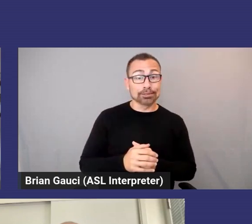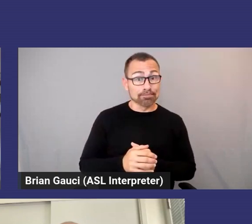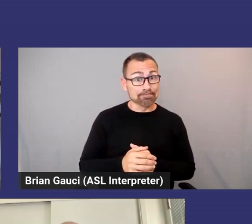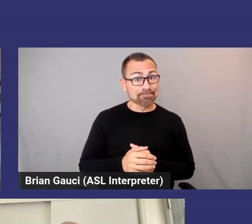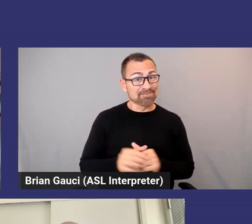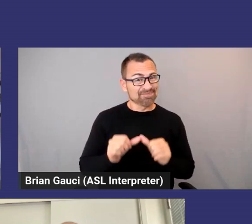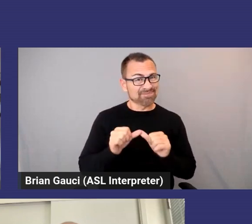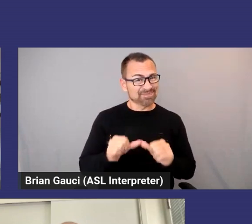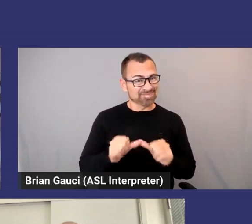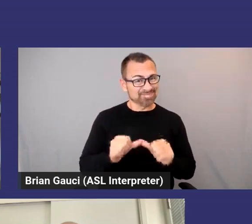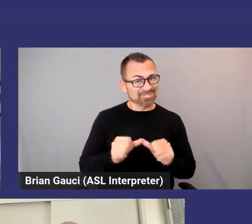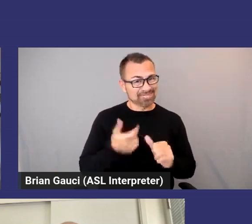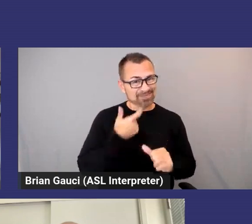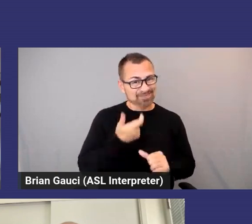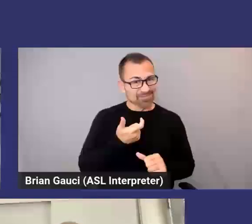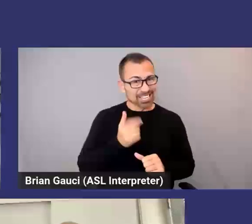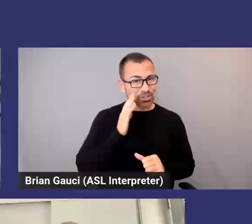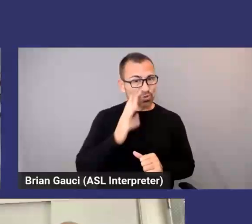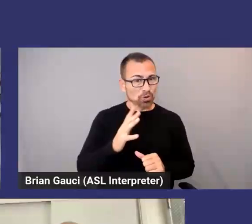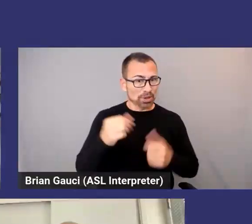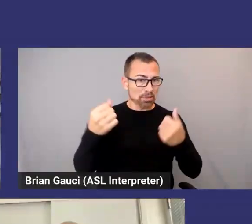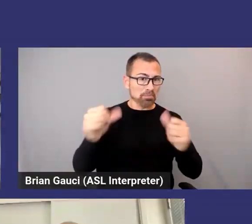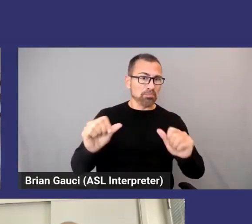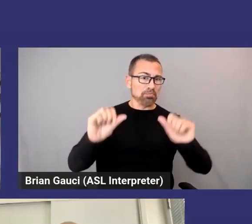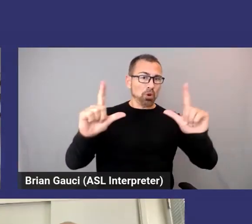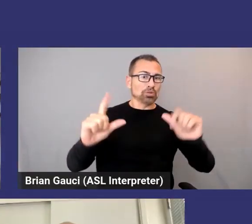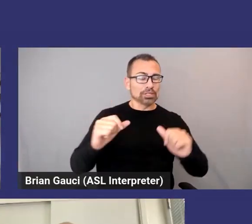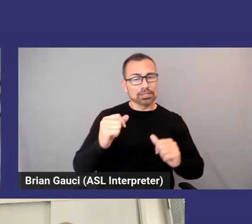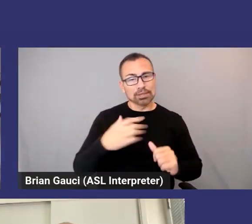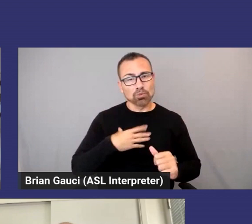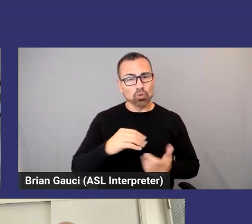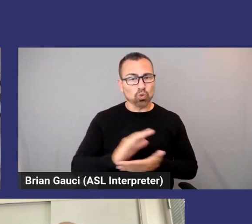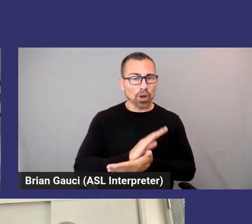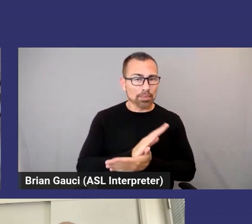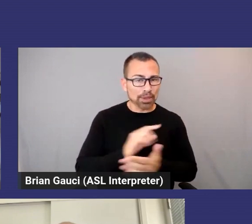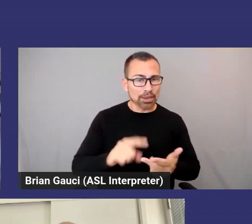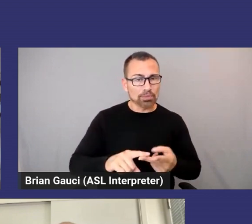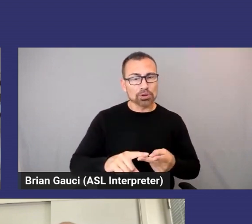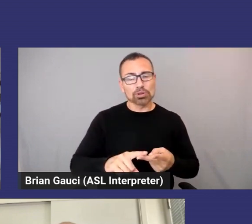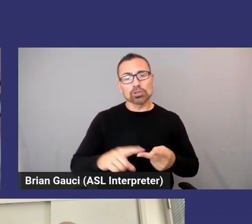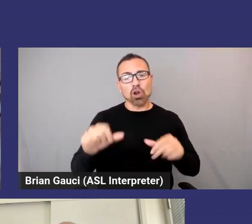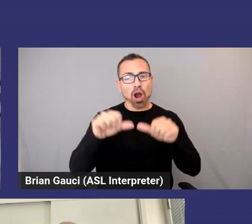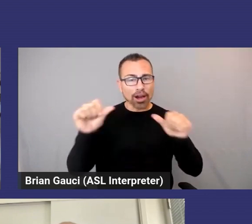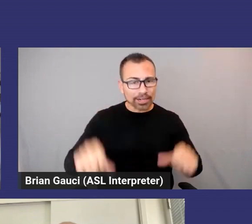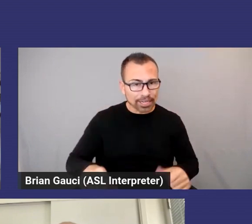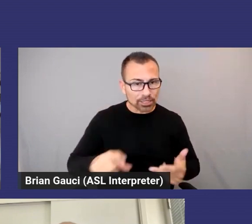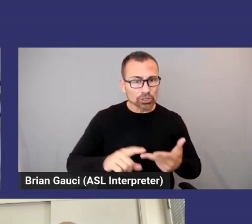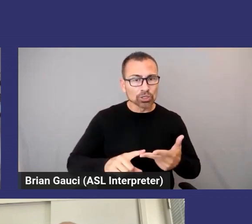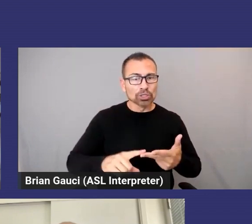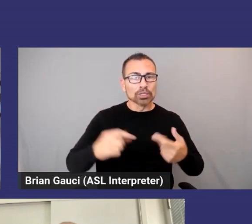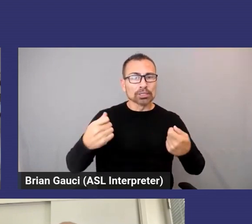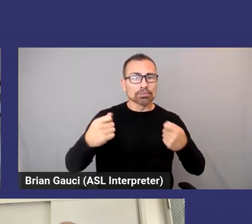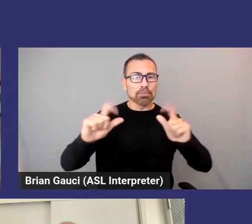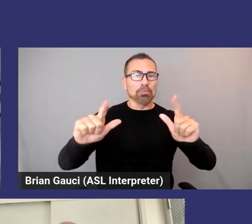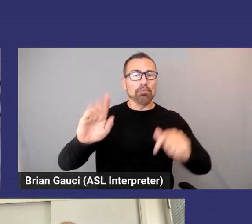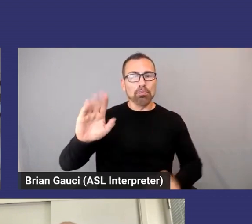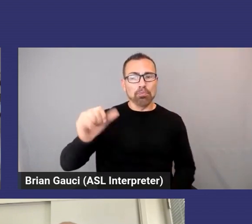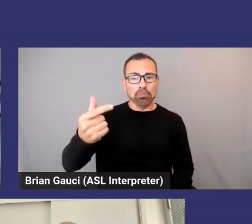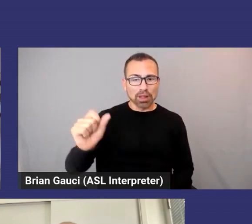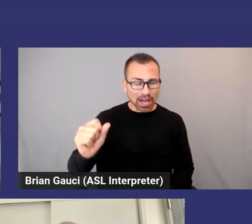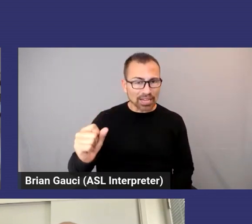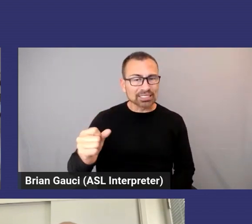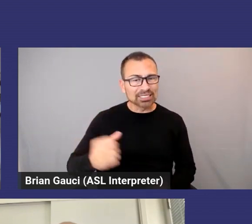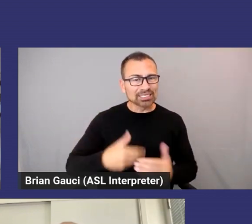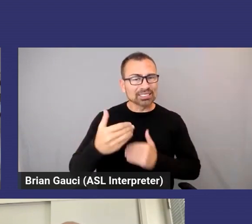be posting some white papers and architectures and blogs over the next couple of weeks that'll address some of those things.